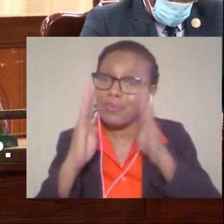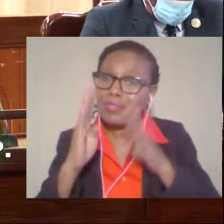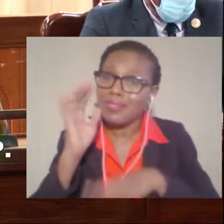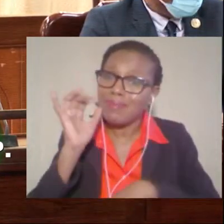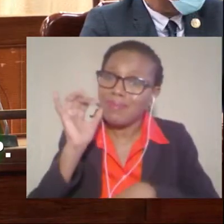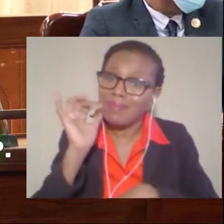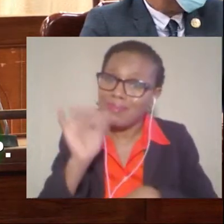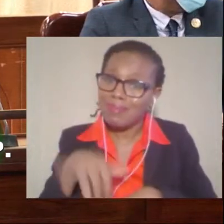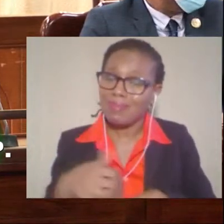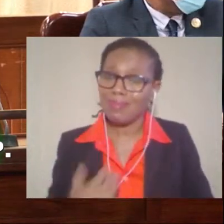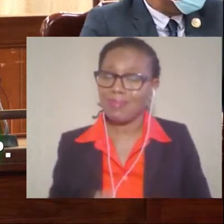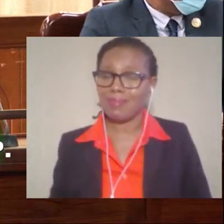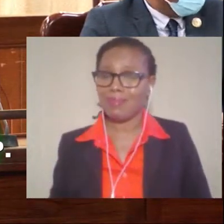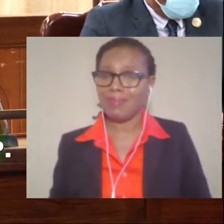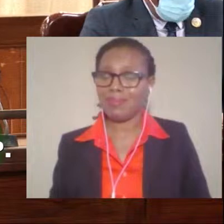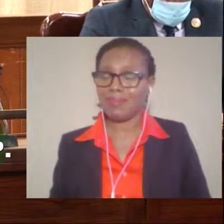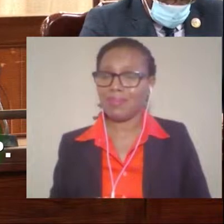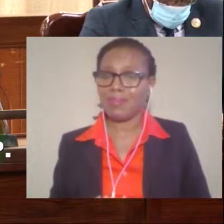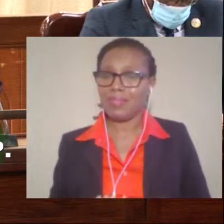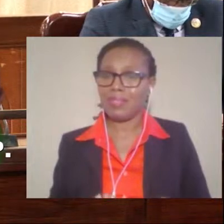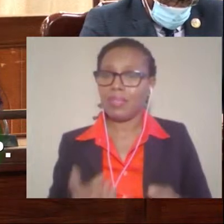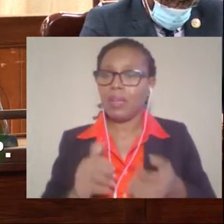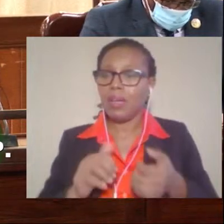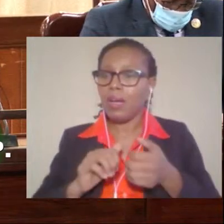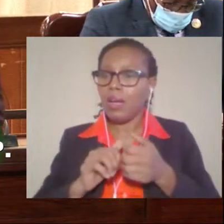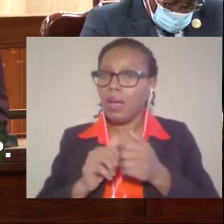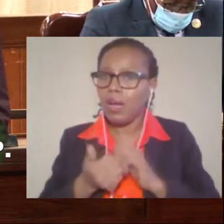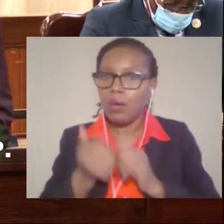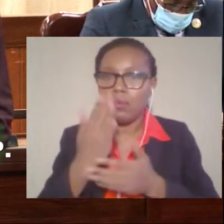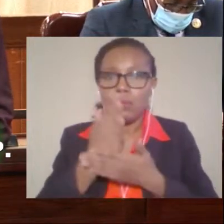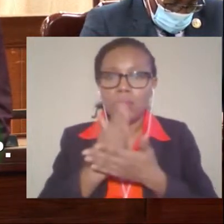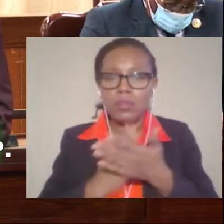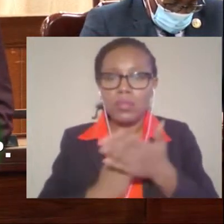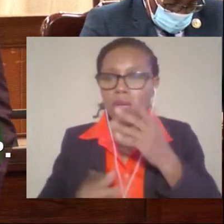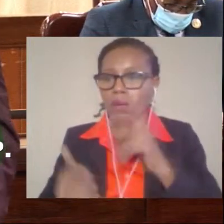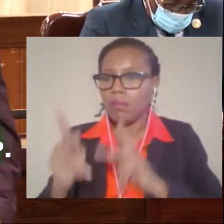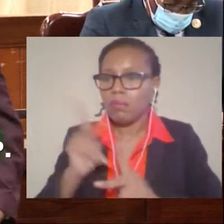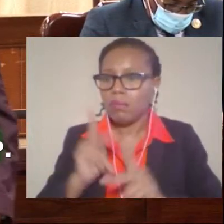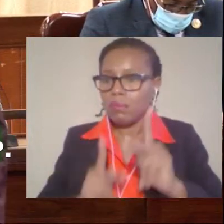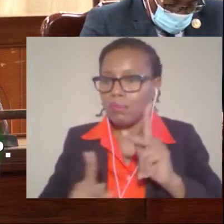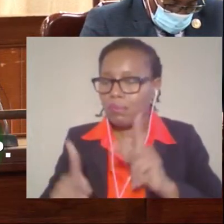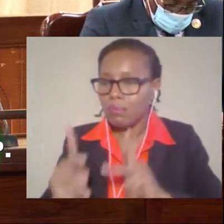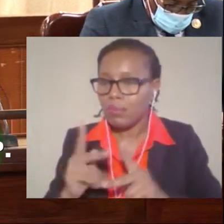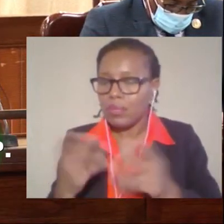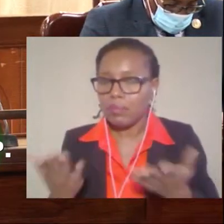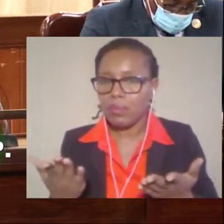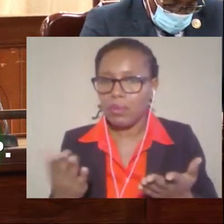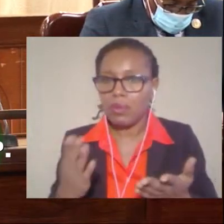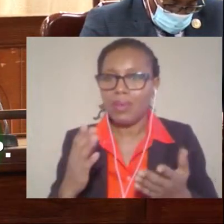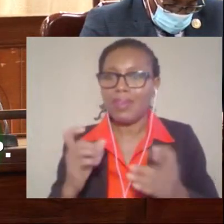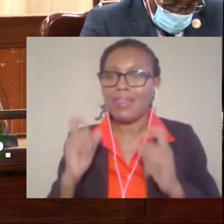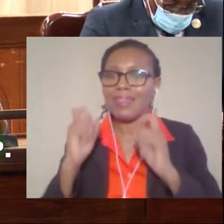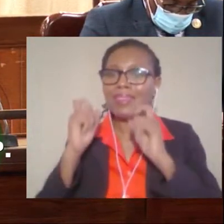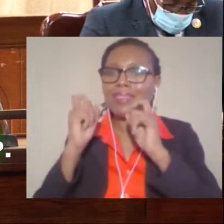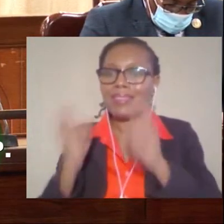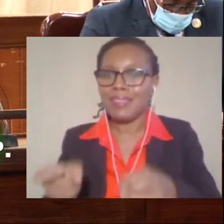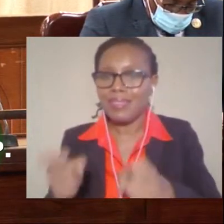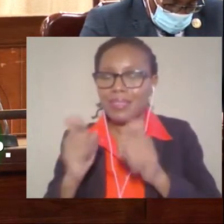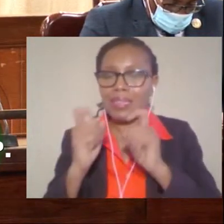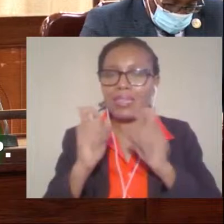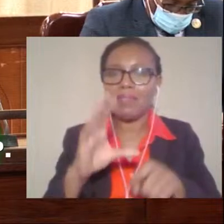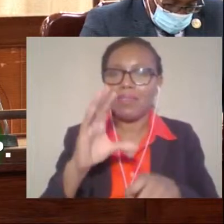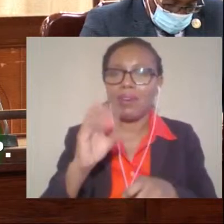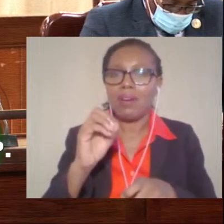How did certain people get specific contracts? What qualified